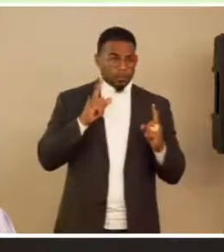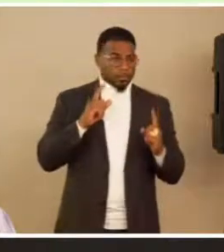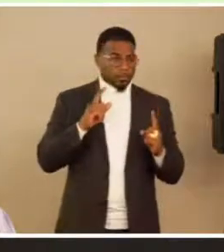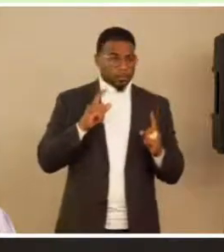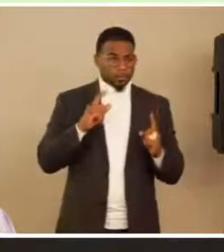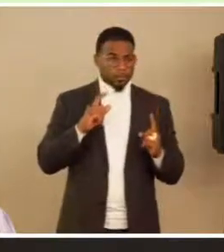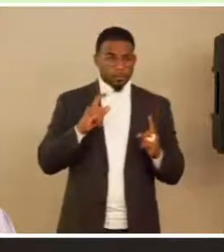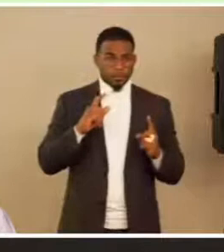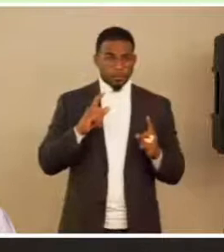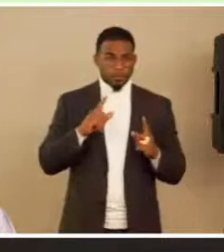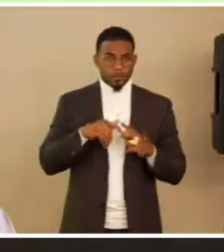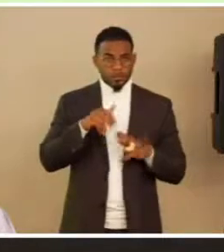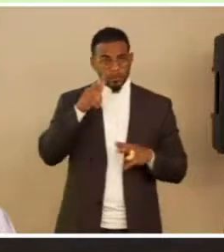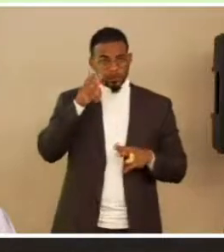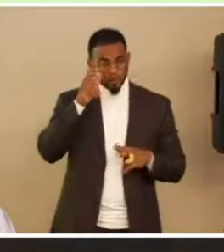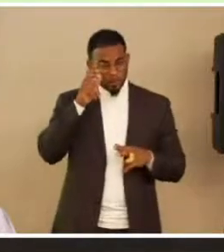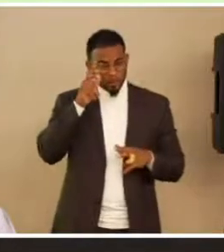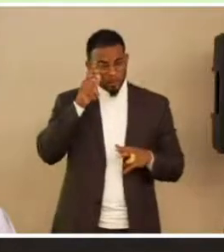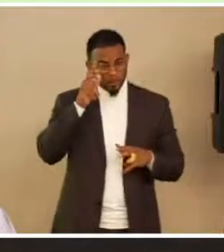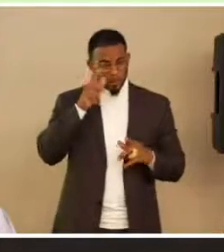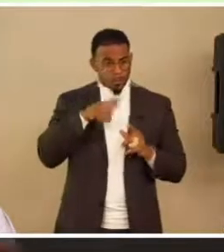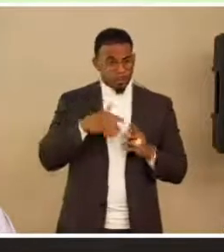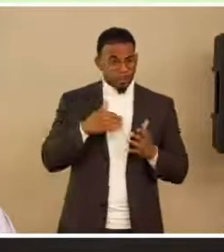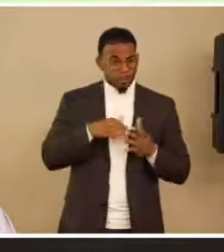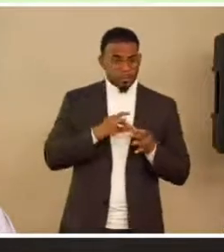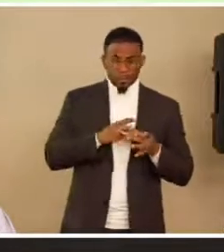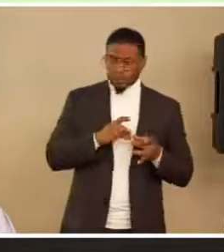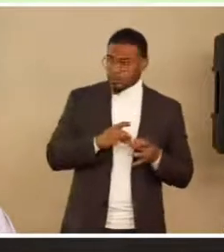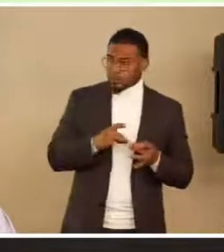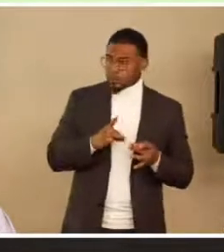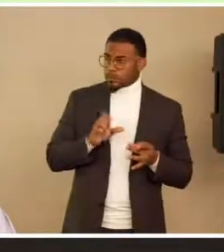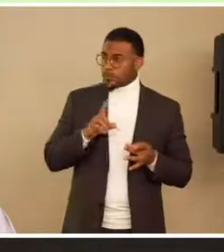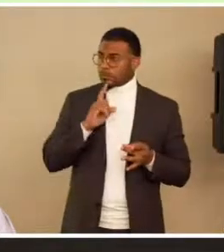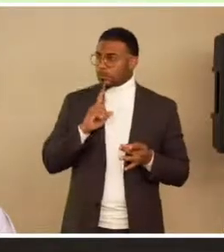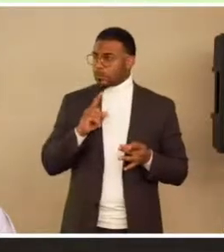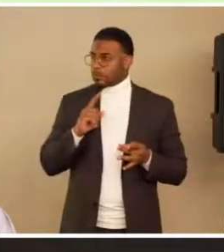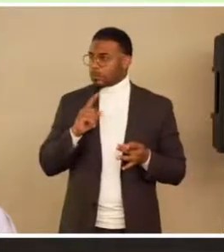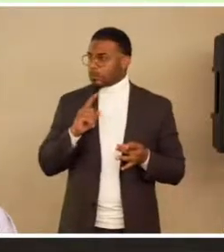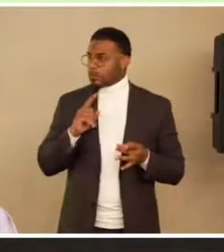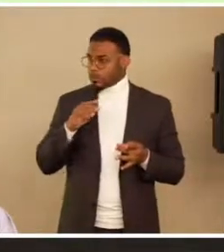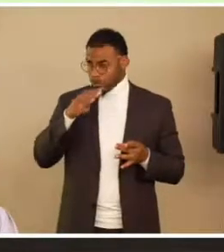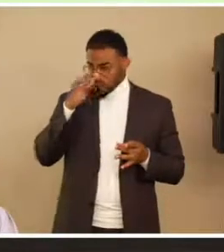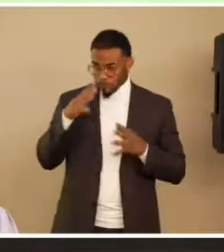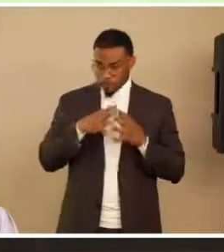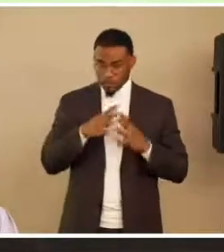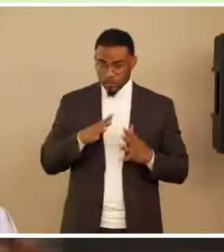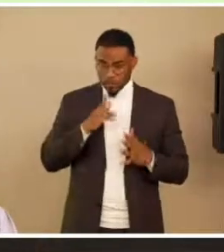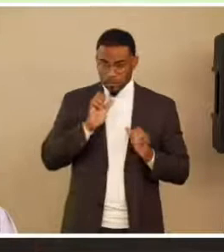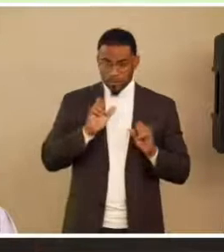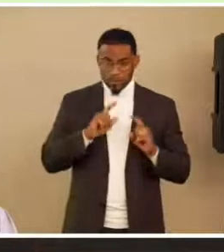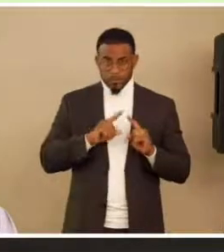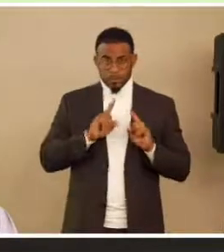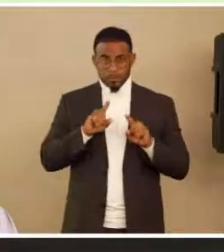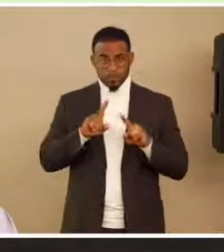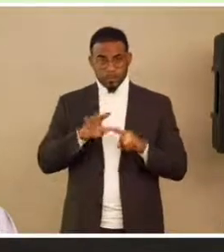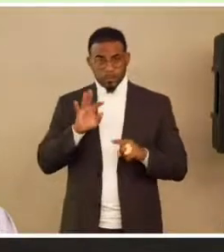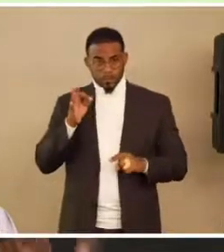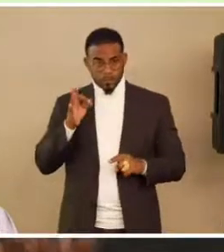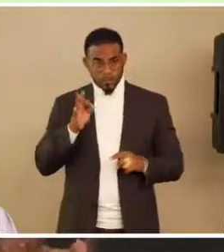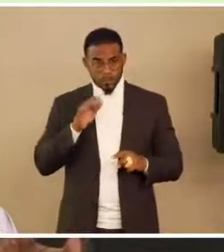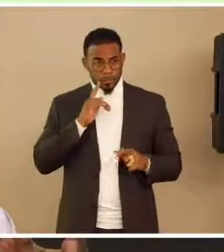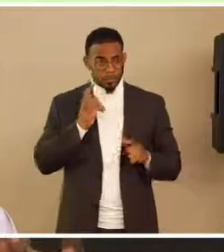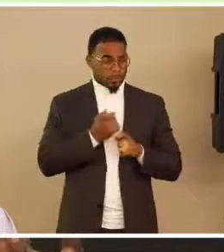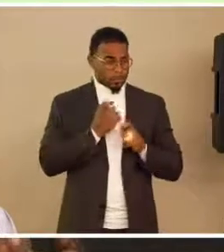surprising to hear and to reiterate that there were Black Americans that were able to go to France